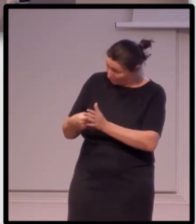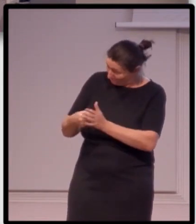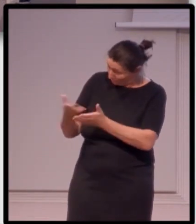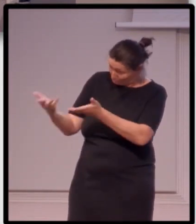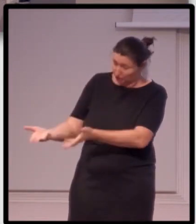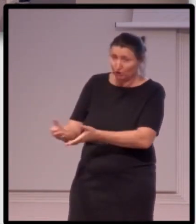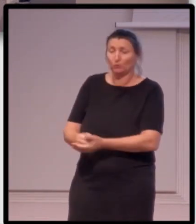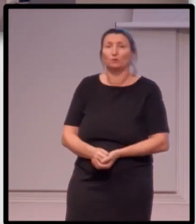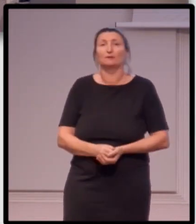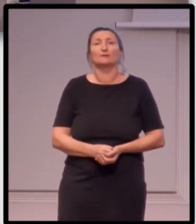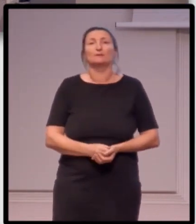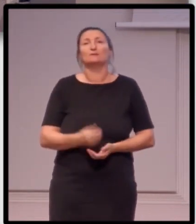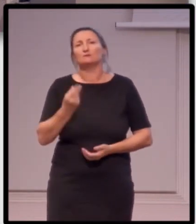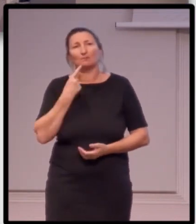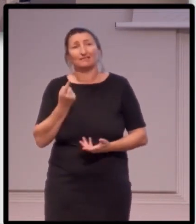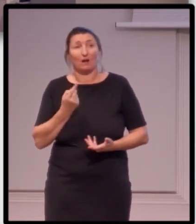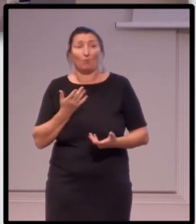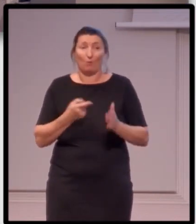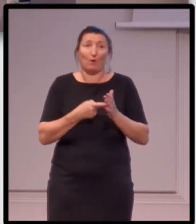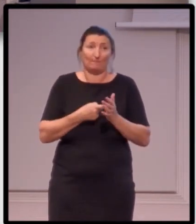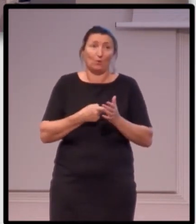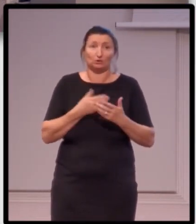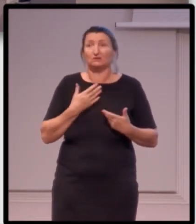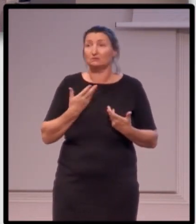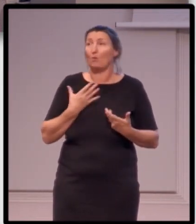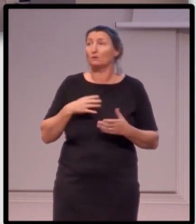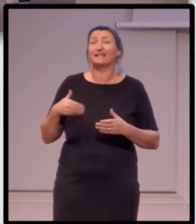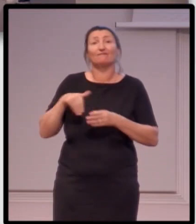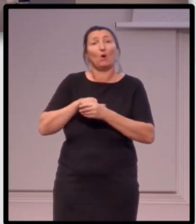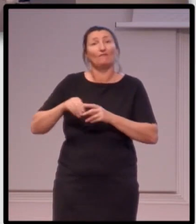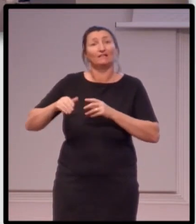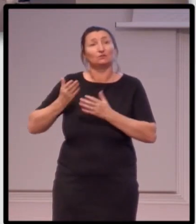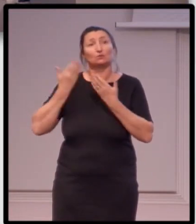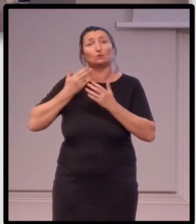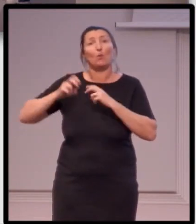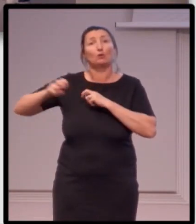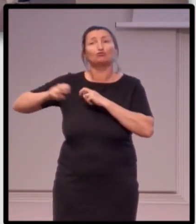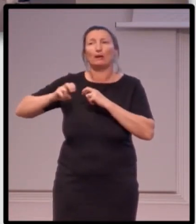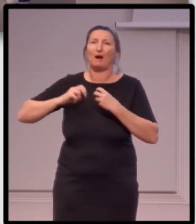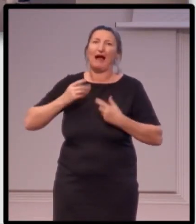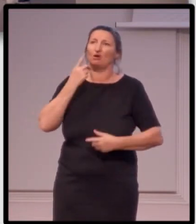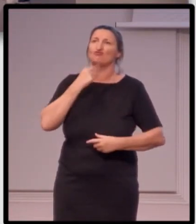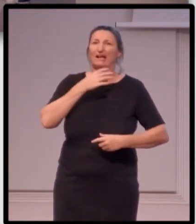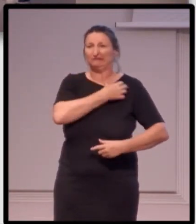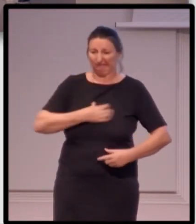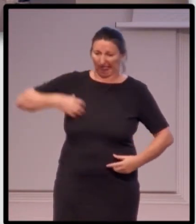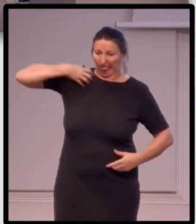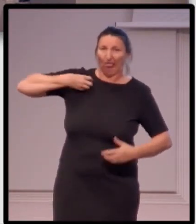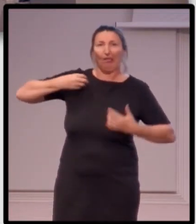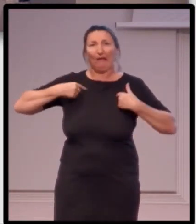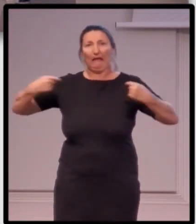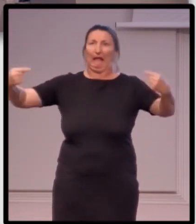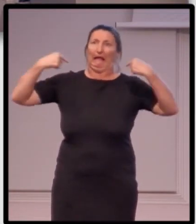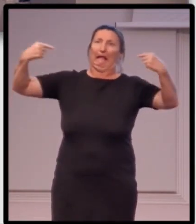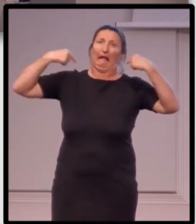them. And, one of them said, well, what matters to me is being on the school trip but not wearing the red folder around my neck that's got my emergency healthcare plan